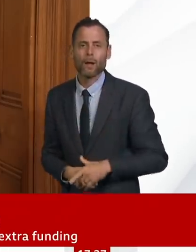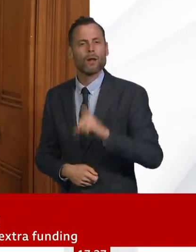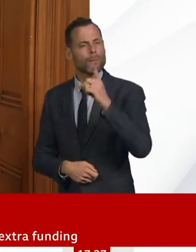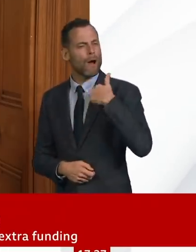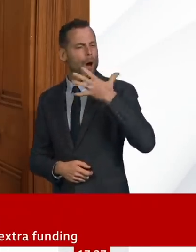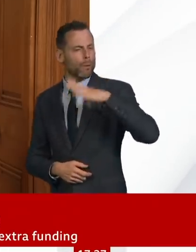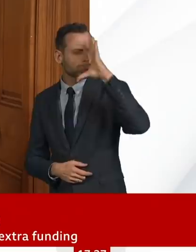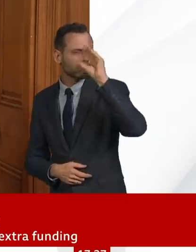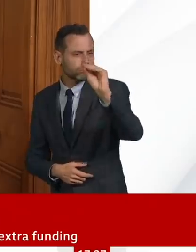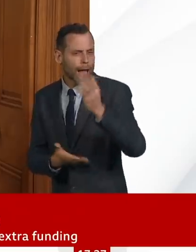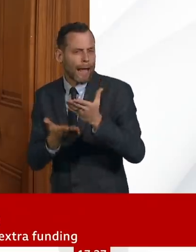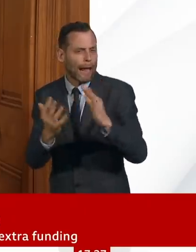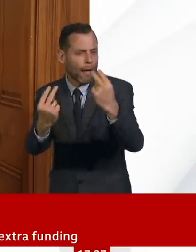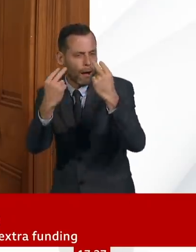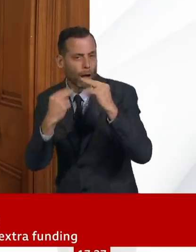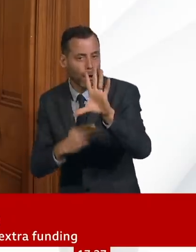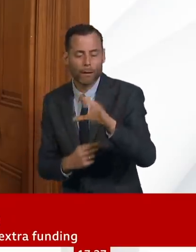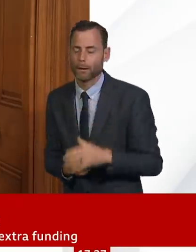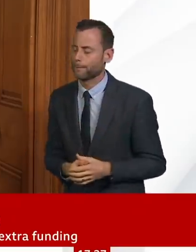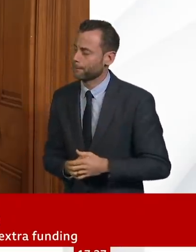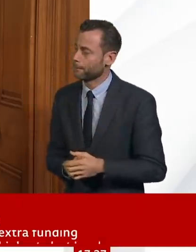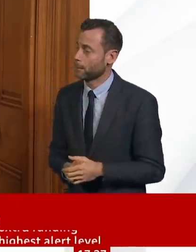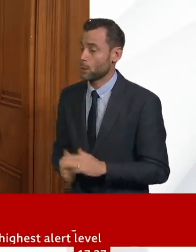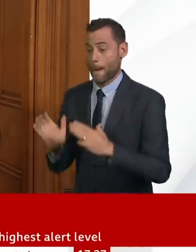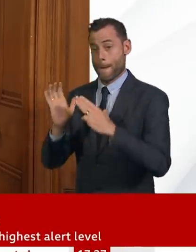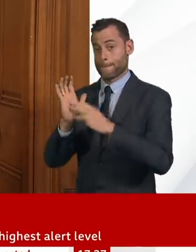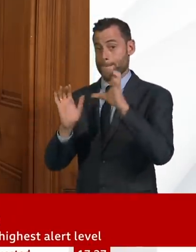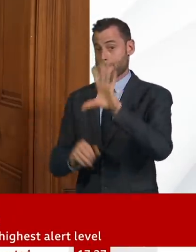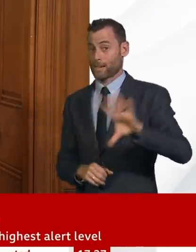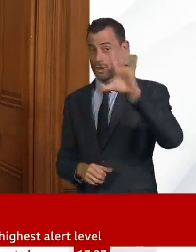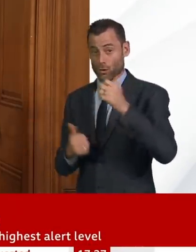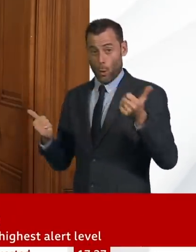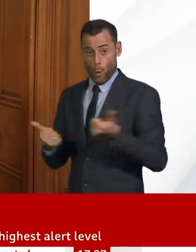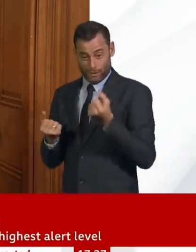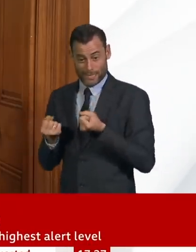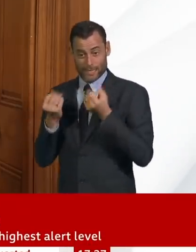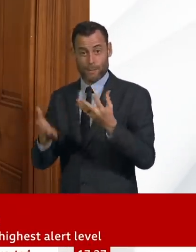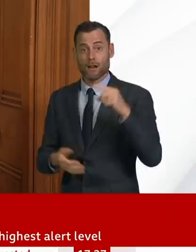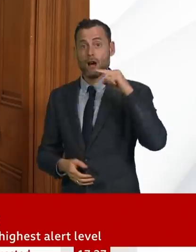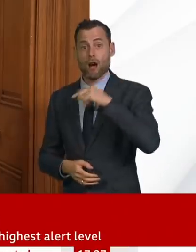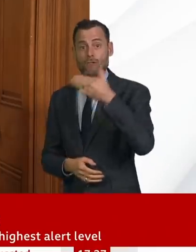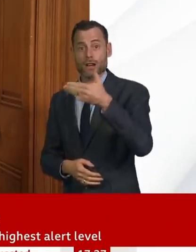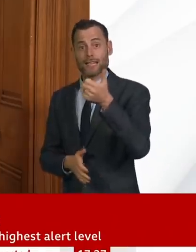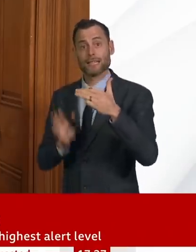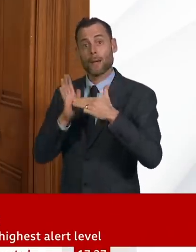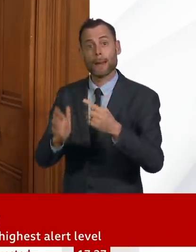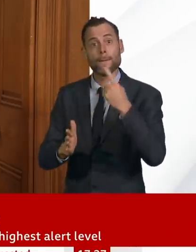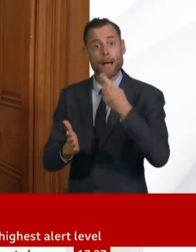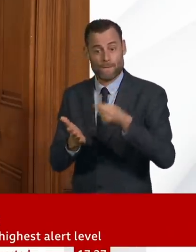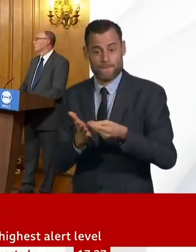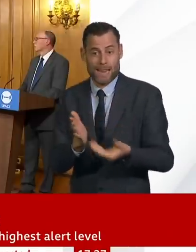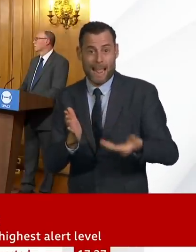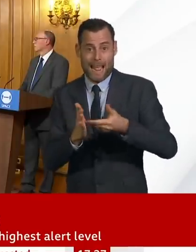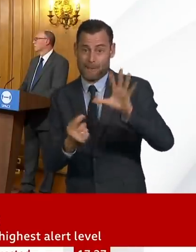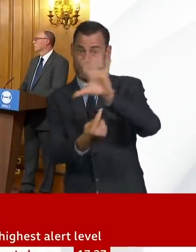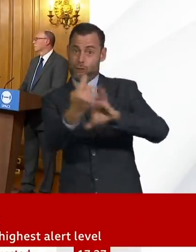for our viewers. We've already, in Greater Manchester, provided £196 million of additional COVID funding to local authorities